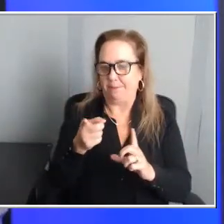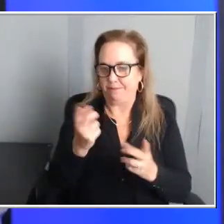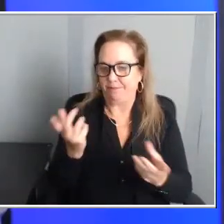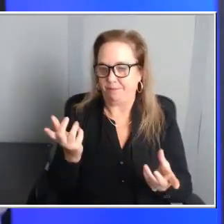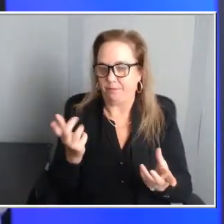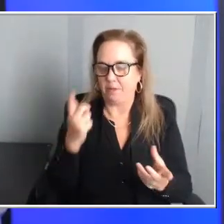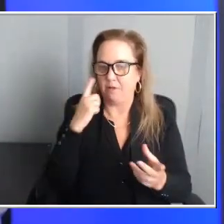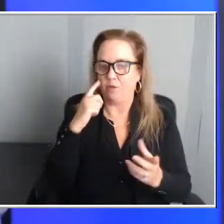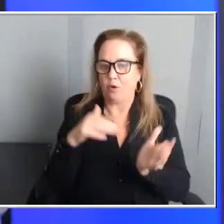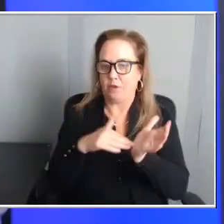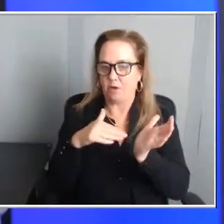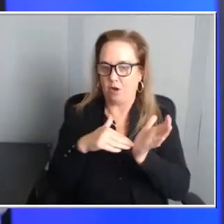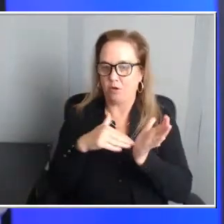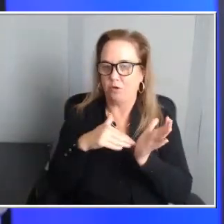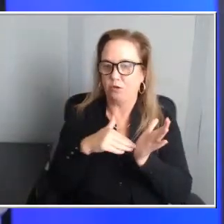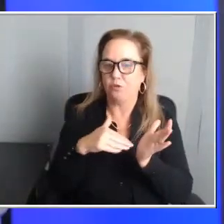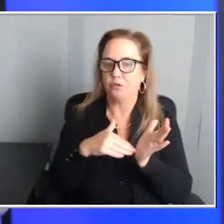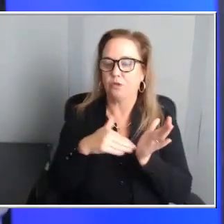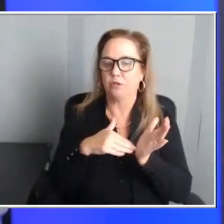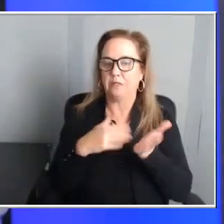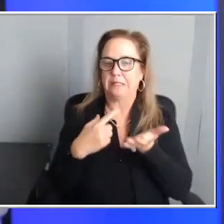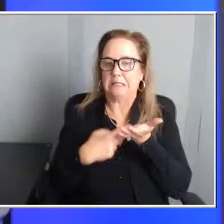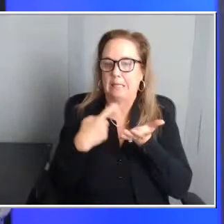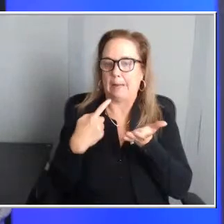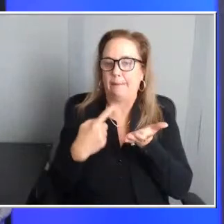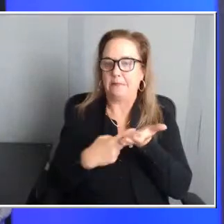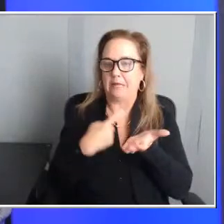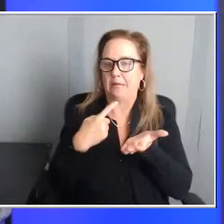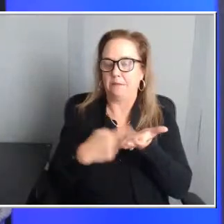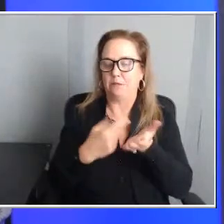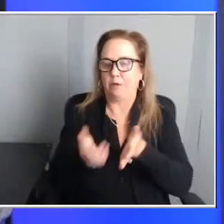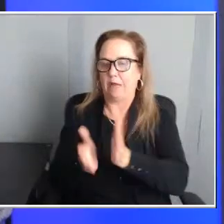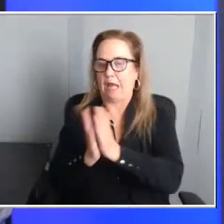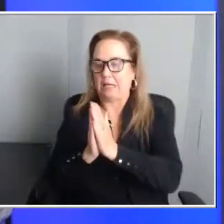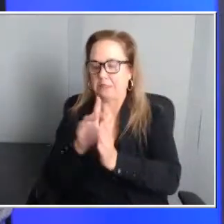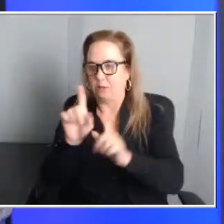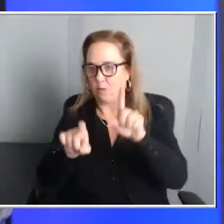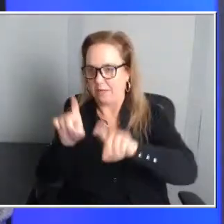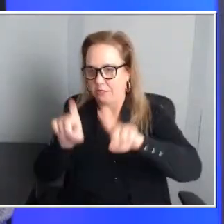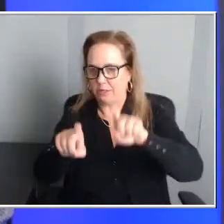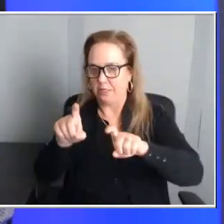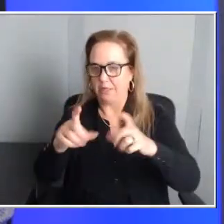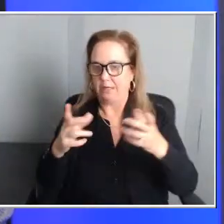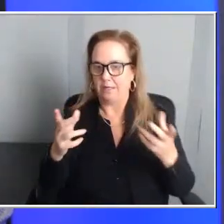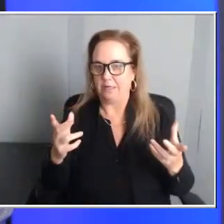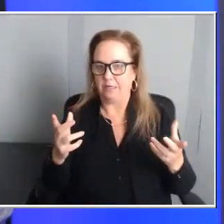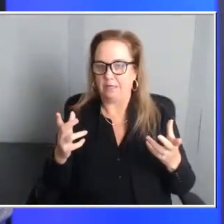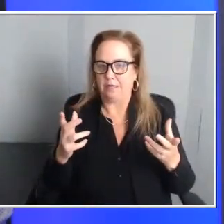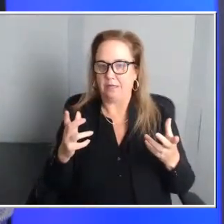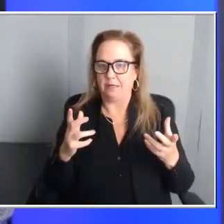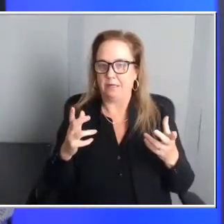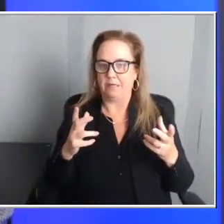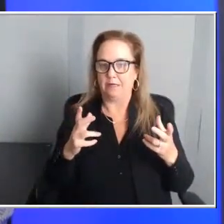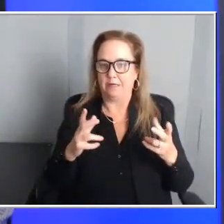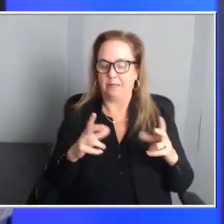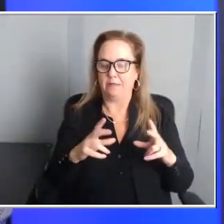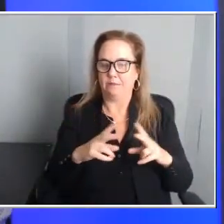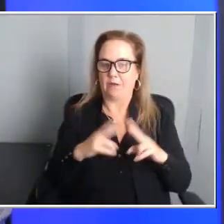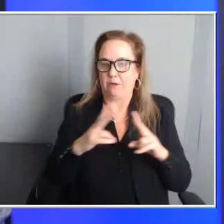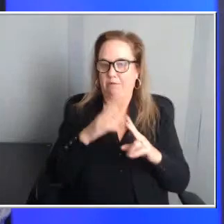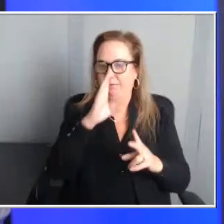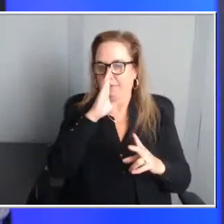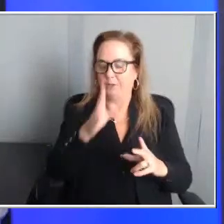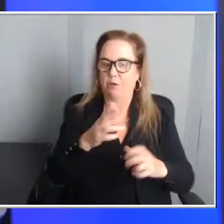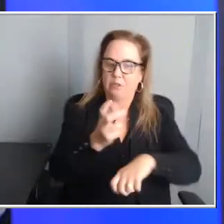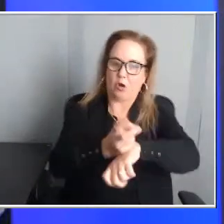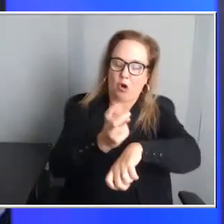the doctors. Sometimes we ask questions, and he's very literal, so it's sometimes hard